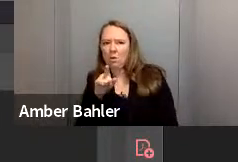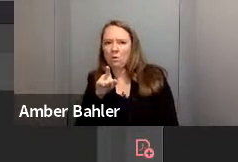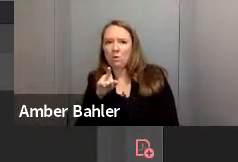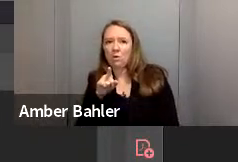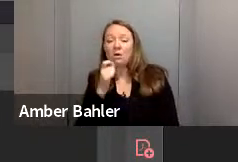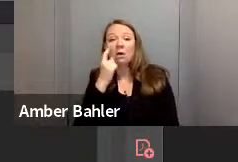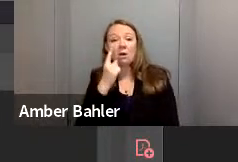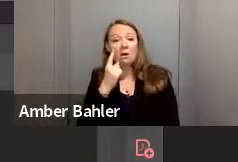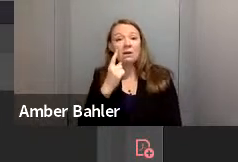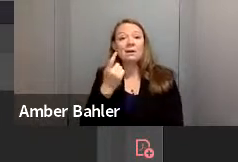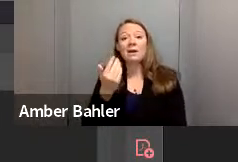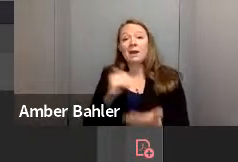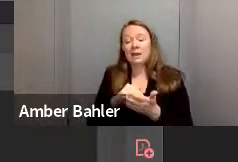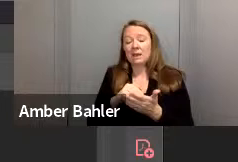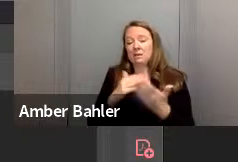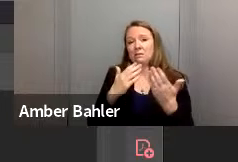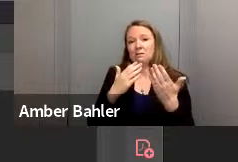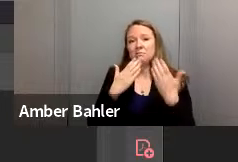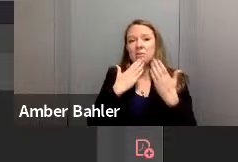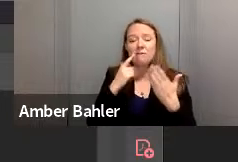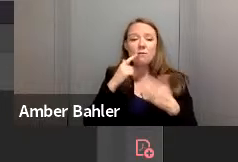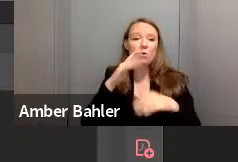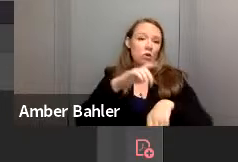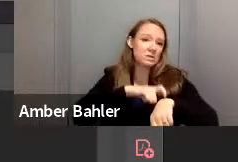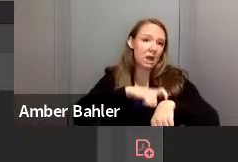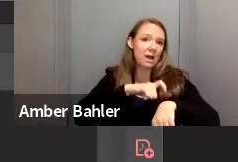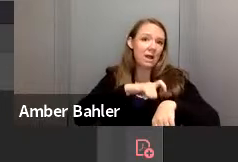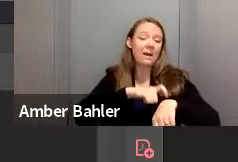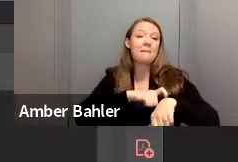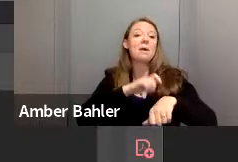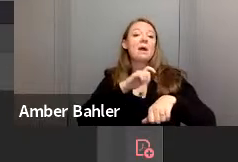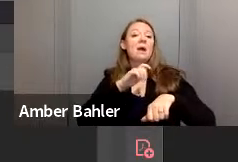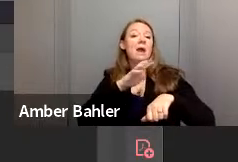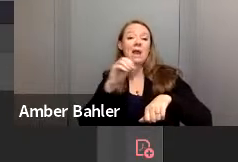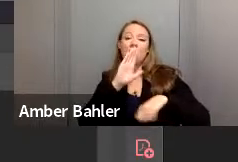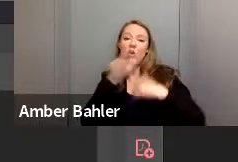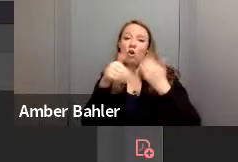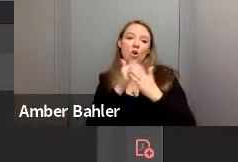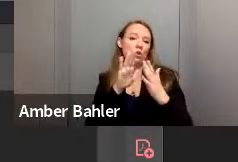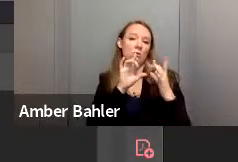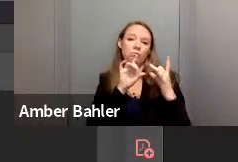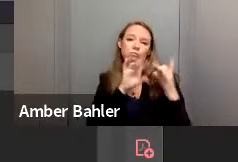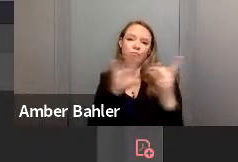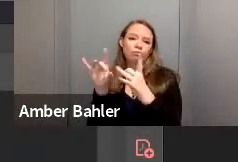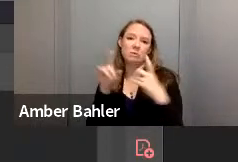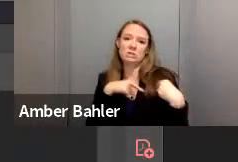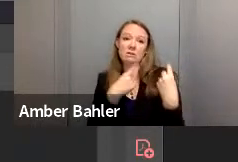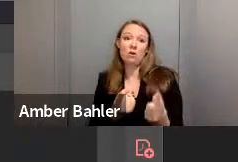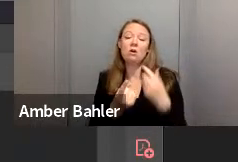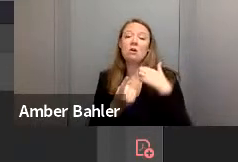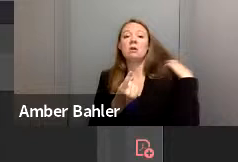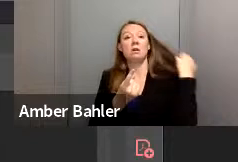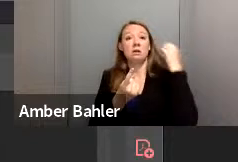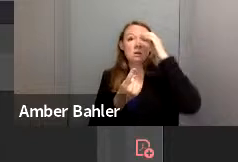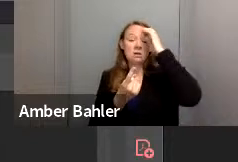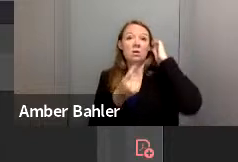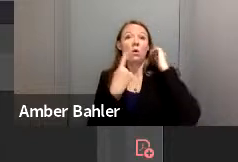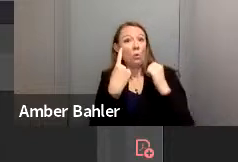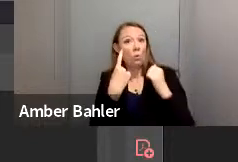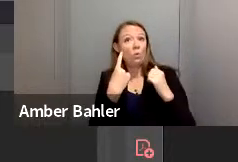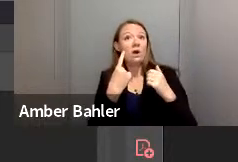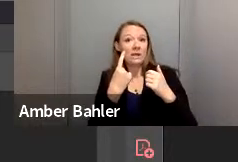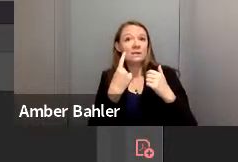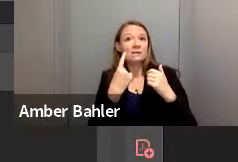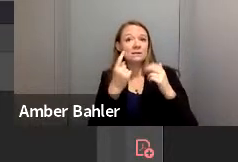but I really appreciate your time and all the time and input we've got from others. One of the specific issues that we've done